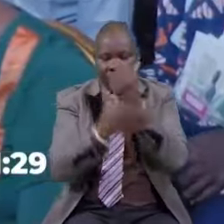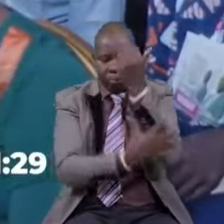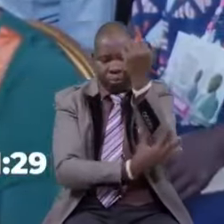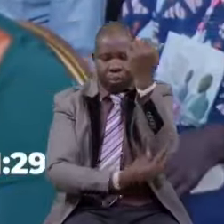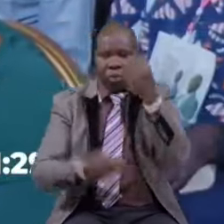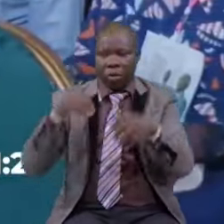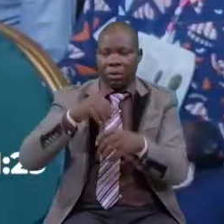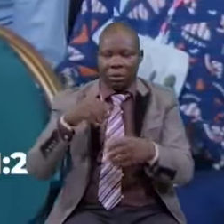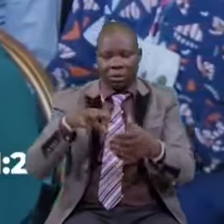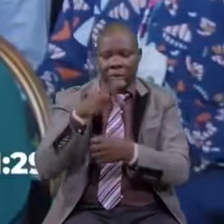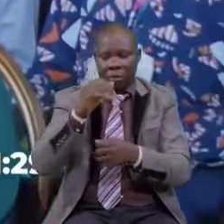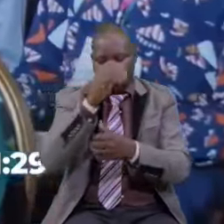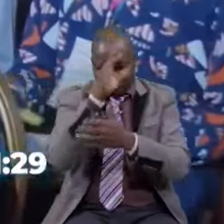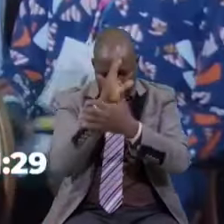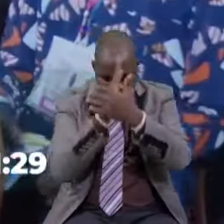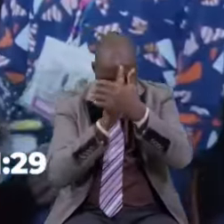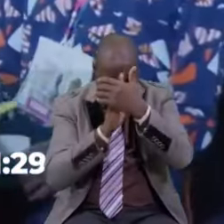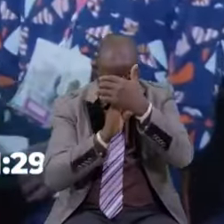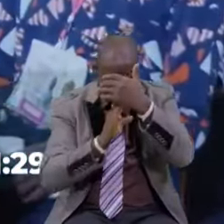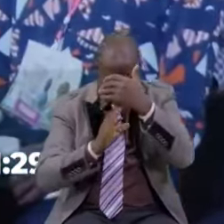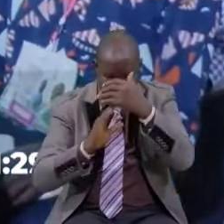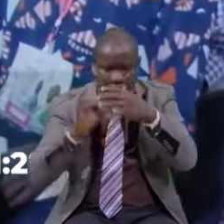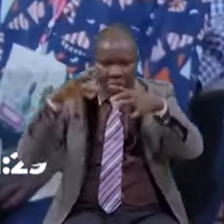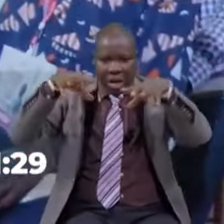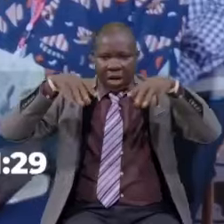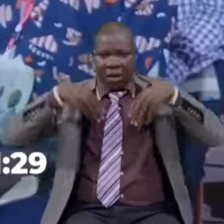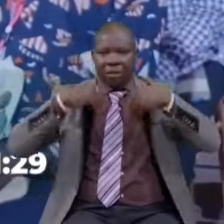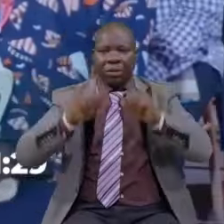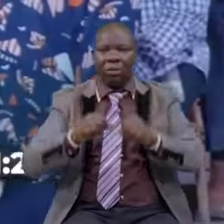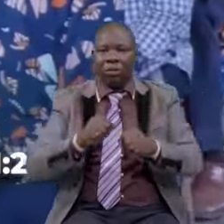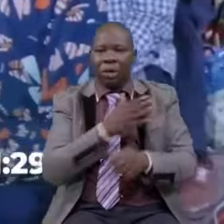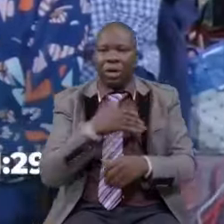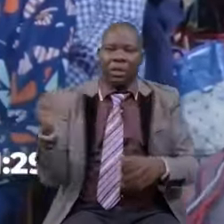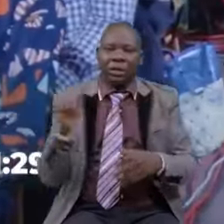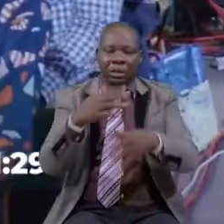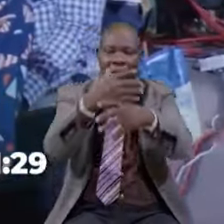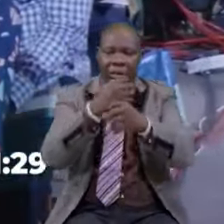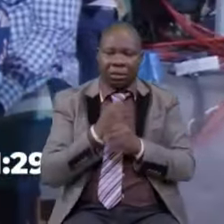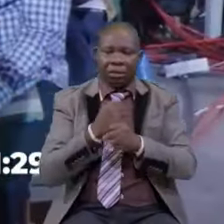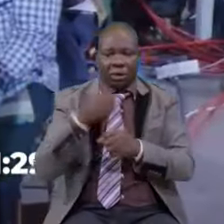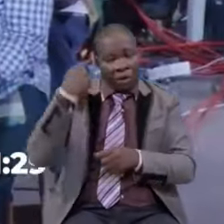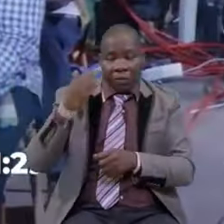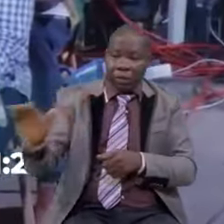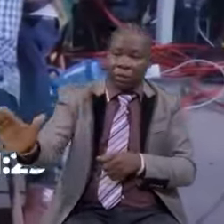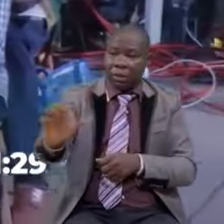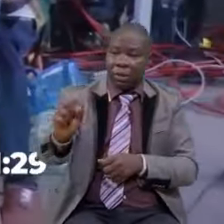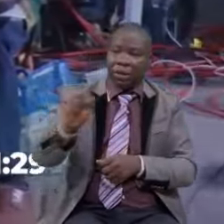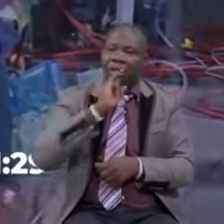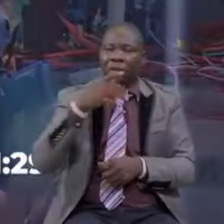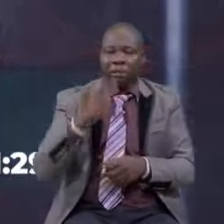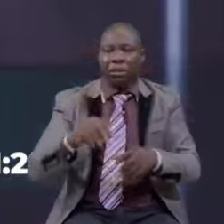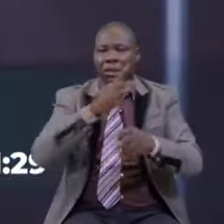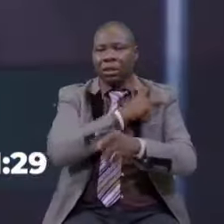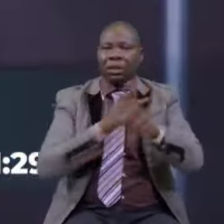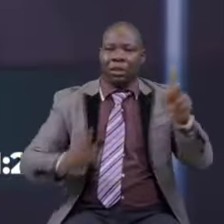They're humble, they're receptive, and they receive, it says, for theirs is the kingdom of